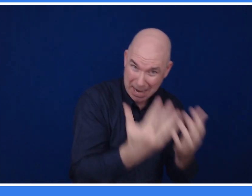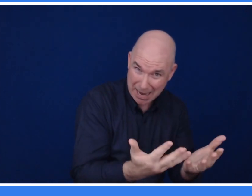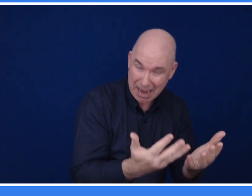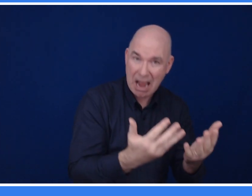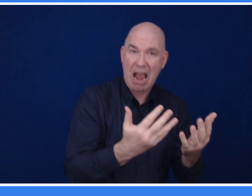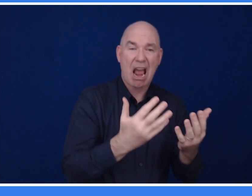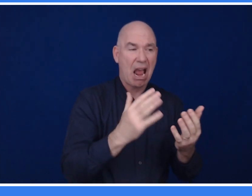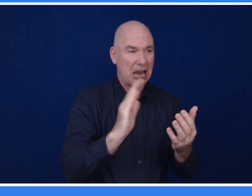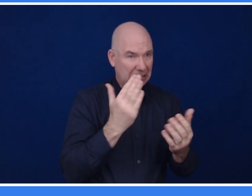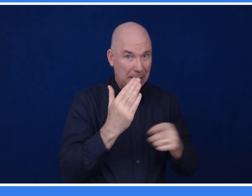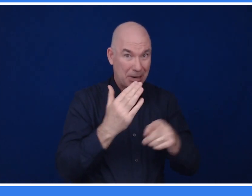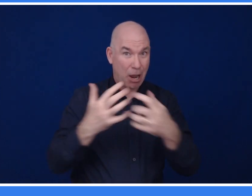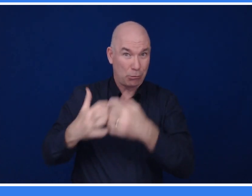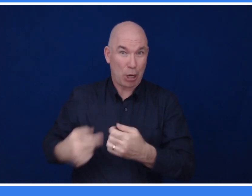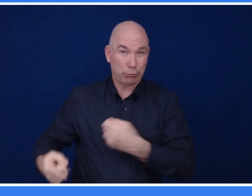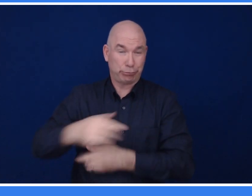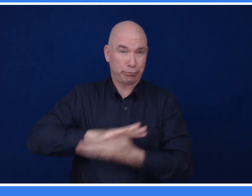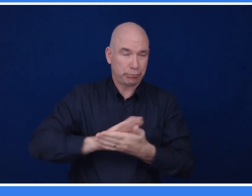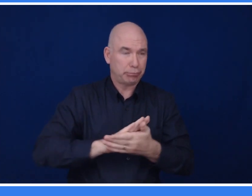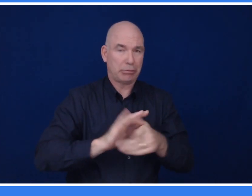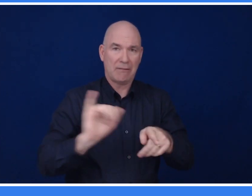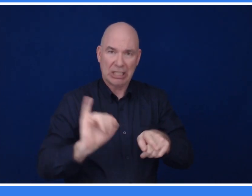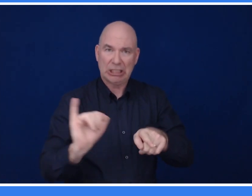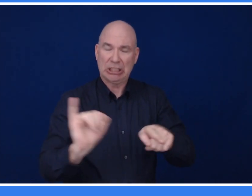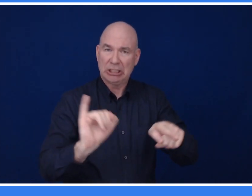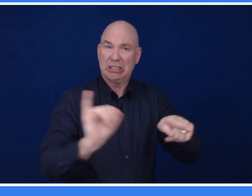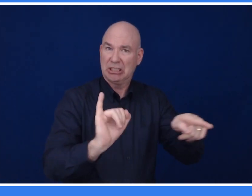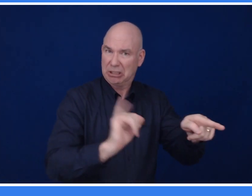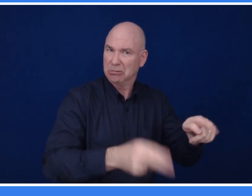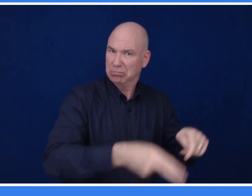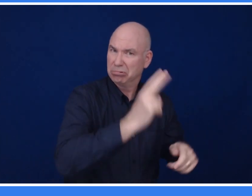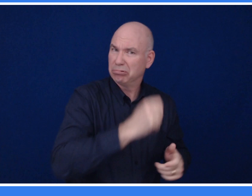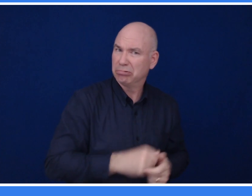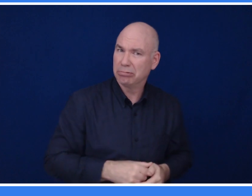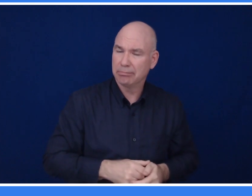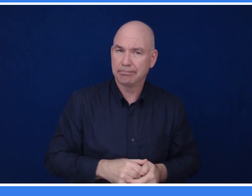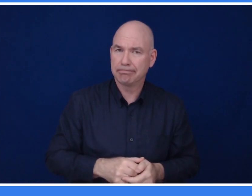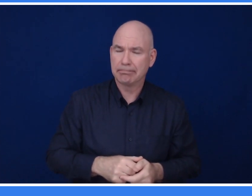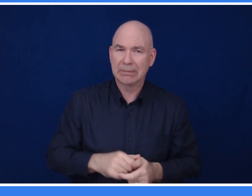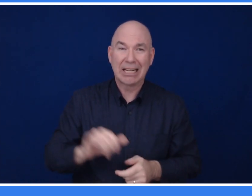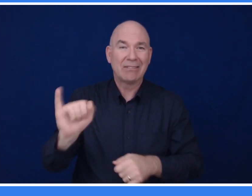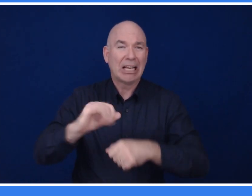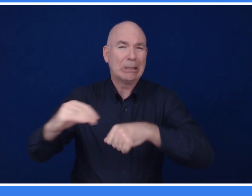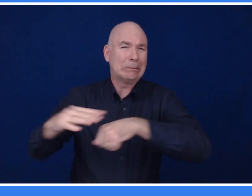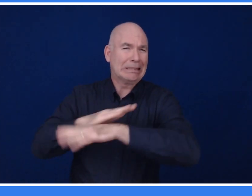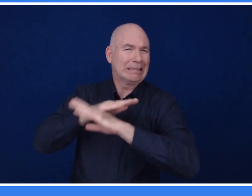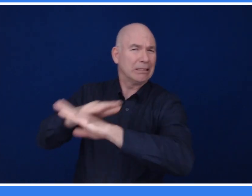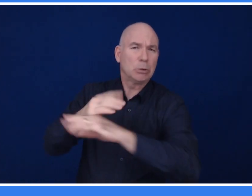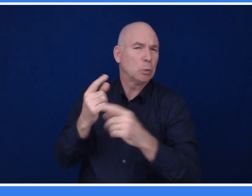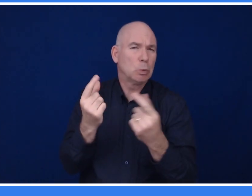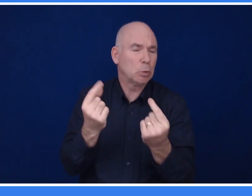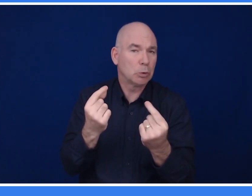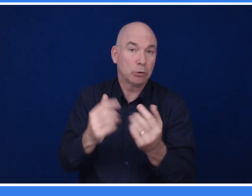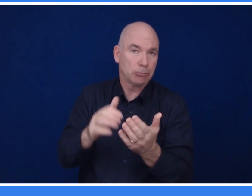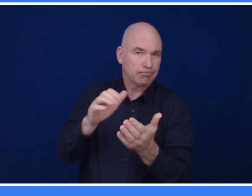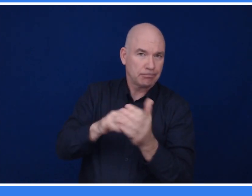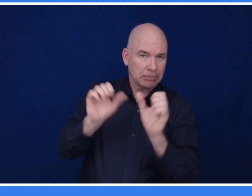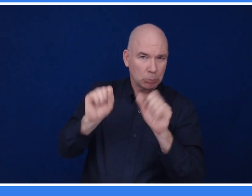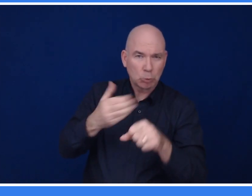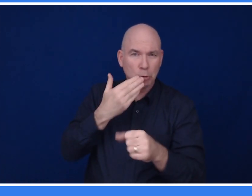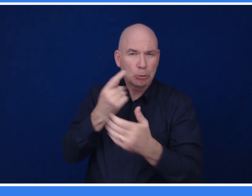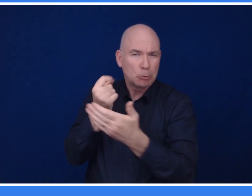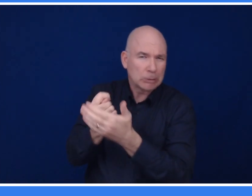To prevent bloodstream infections in people on dialysis, health care providers can use proven practices that help reduce